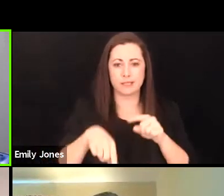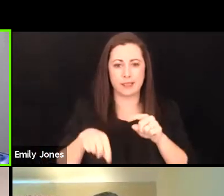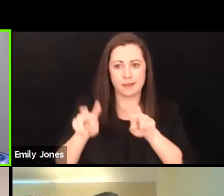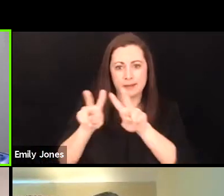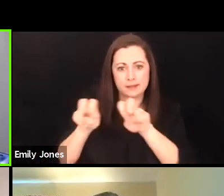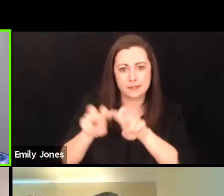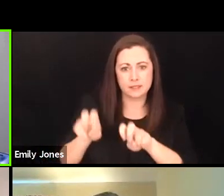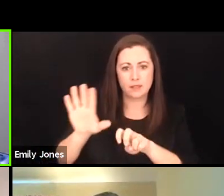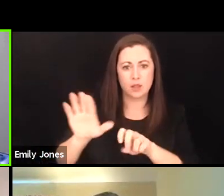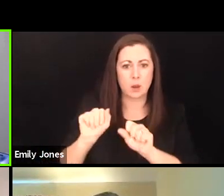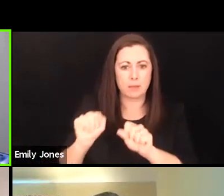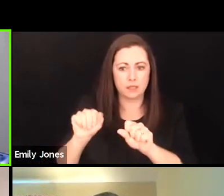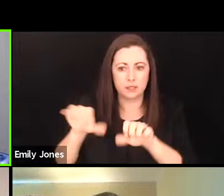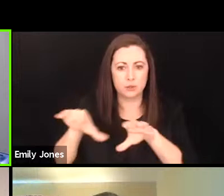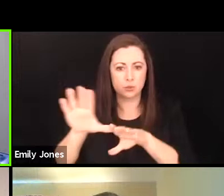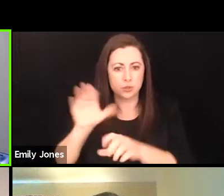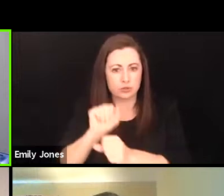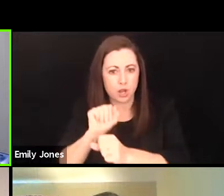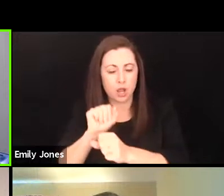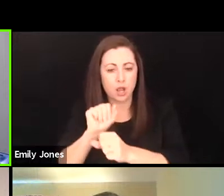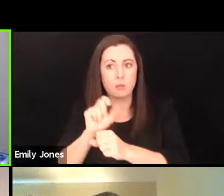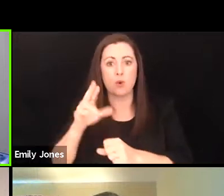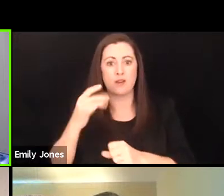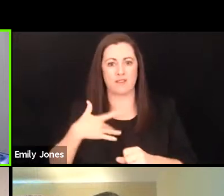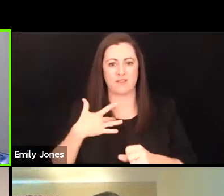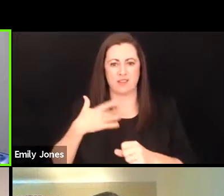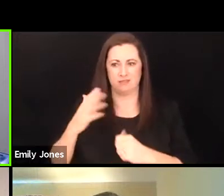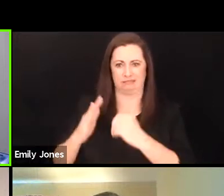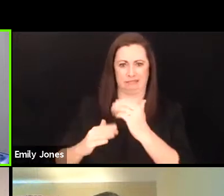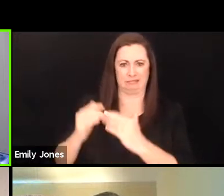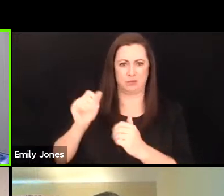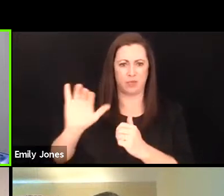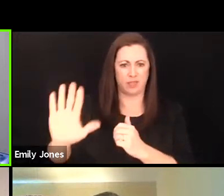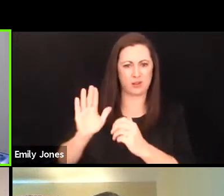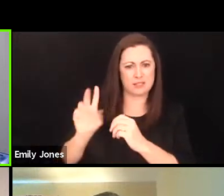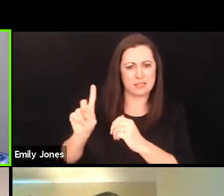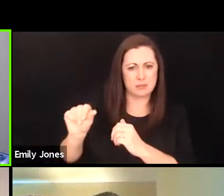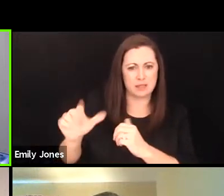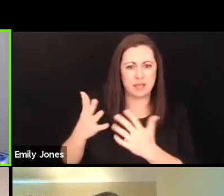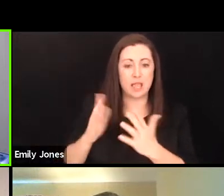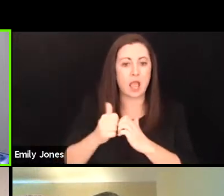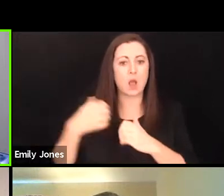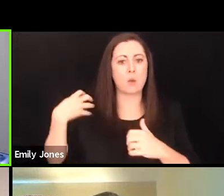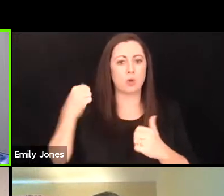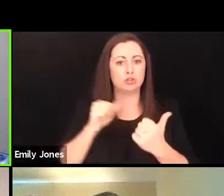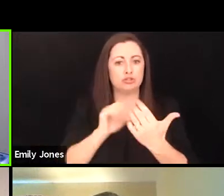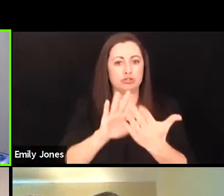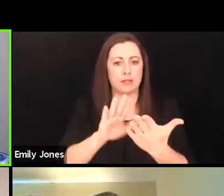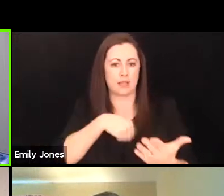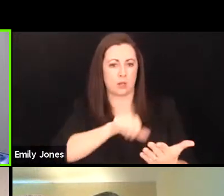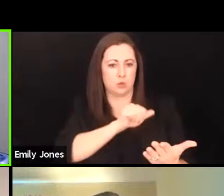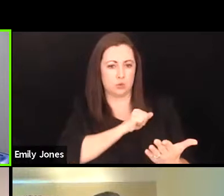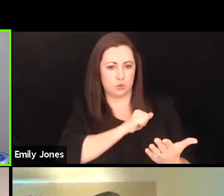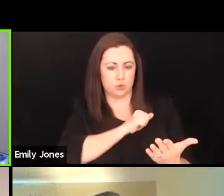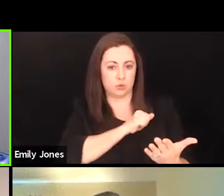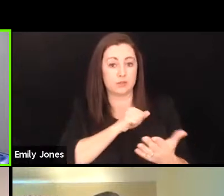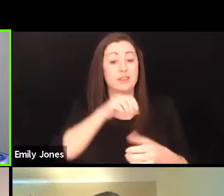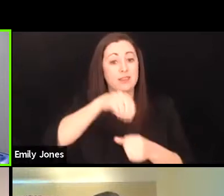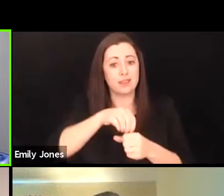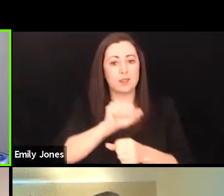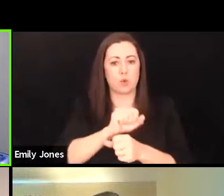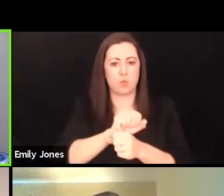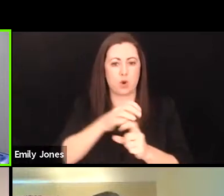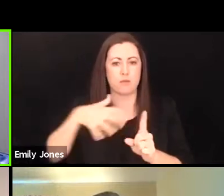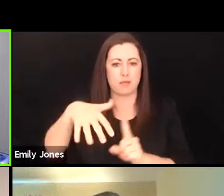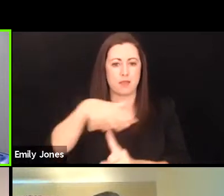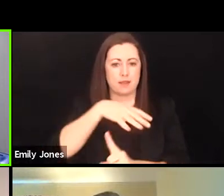applicant's ability to do the job, or they feel uncomfortable with the person's disability itself, how can employers address those attitudes in the workplace to